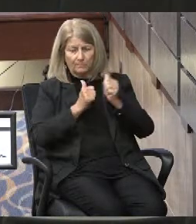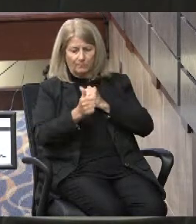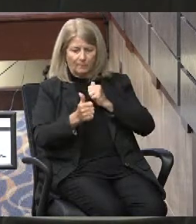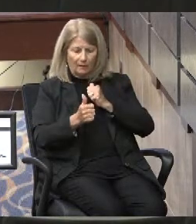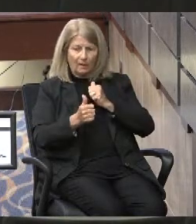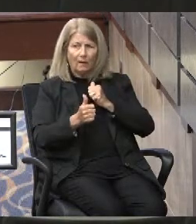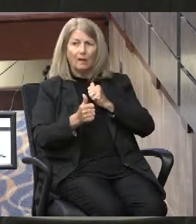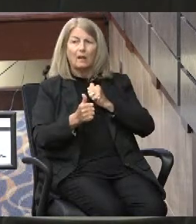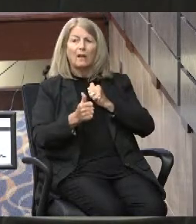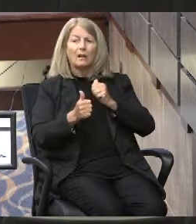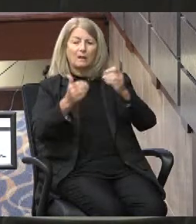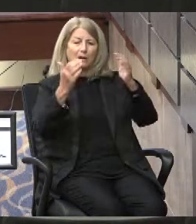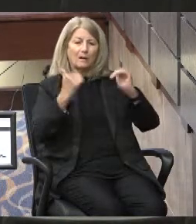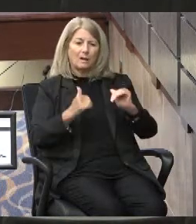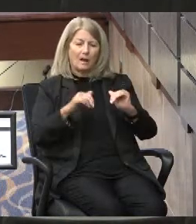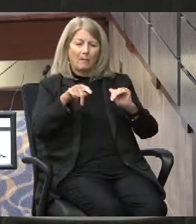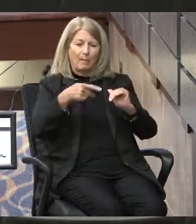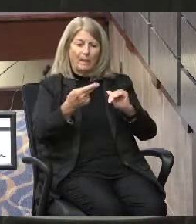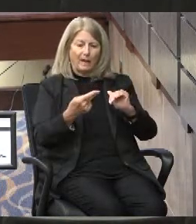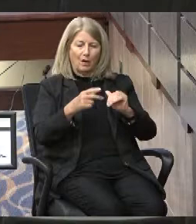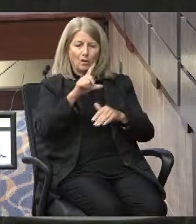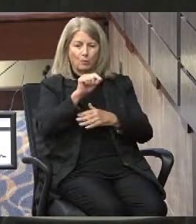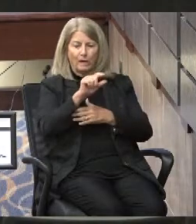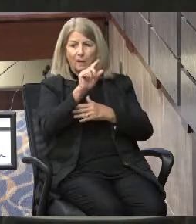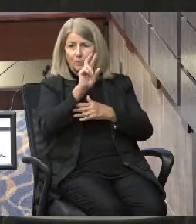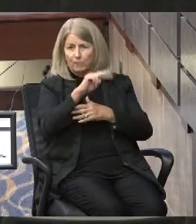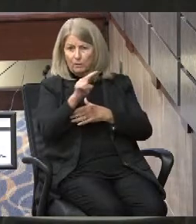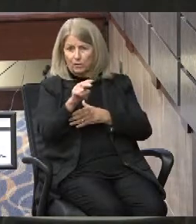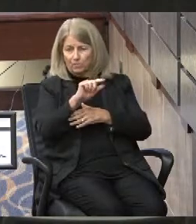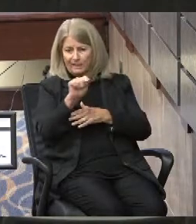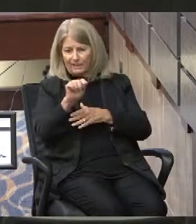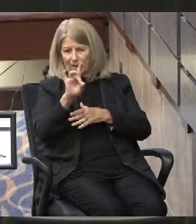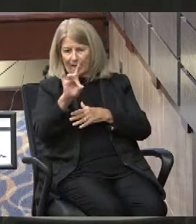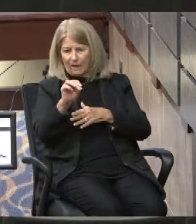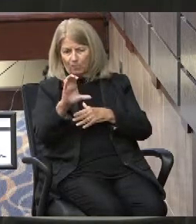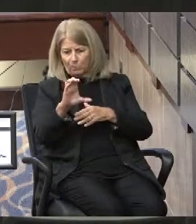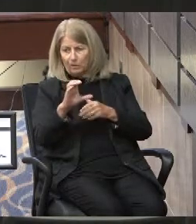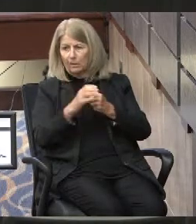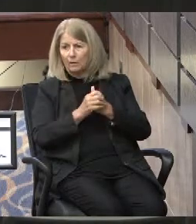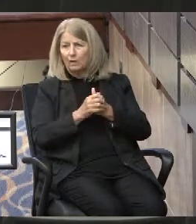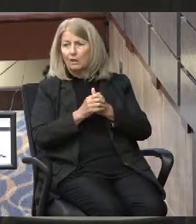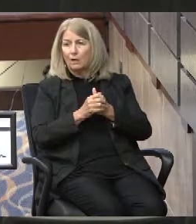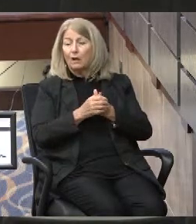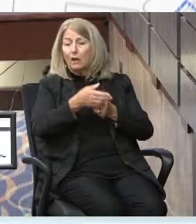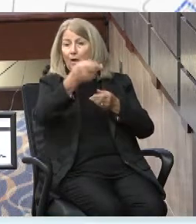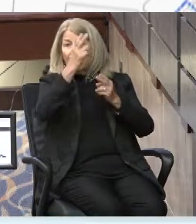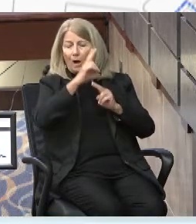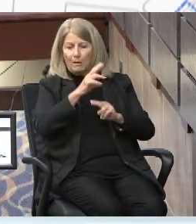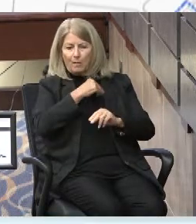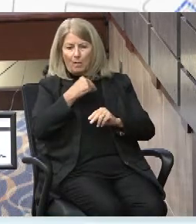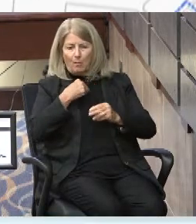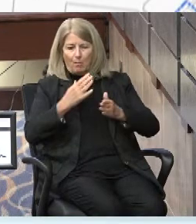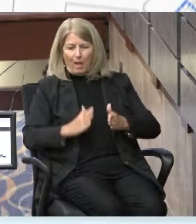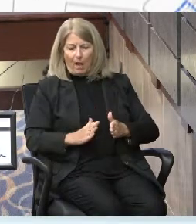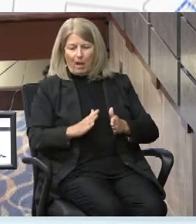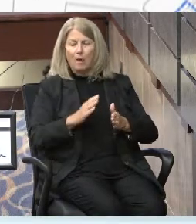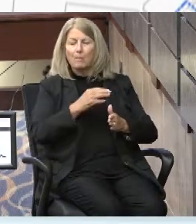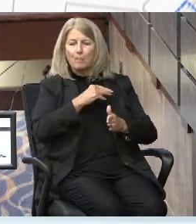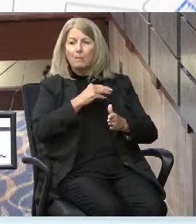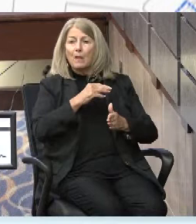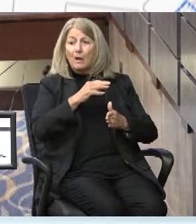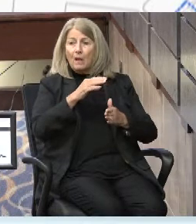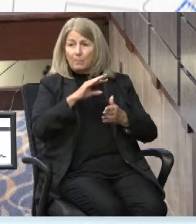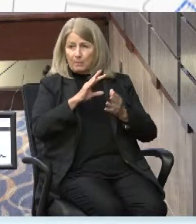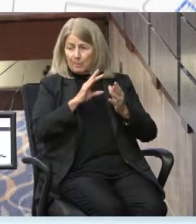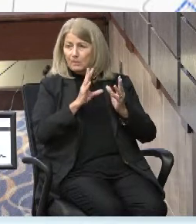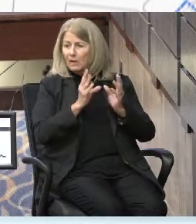carries, and we'll move to public hearing 2022-800. Honorable Mayor, members of the council, this is a public hearing to consider an ordinance